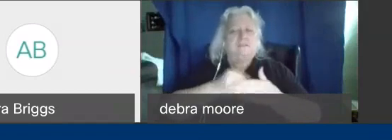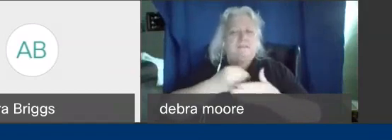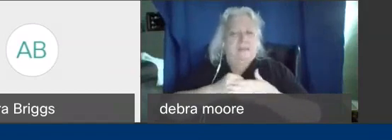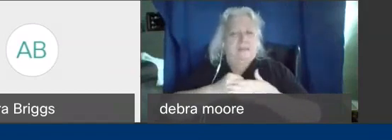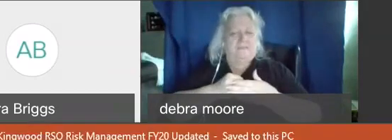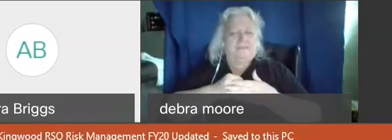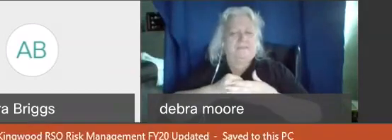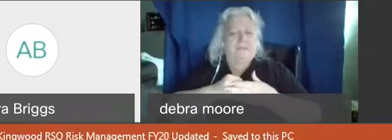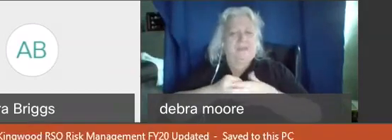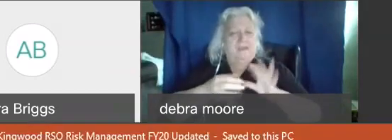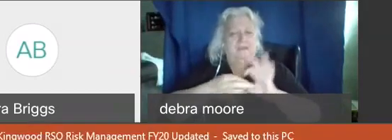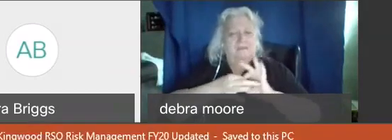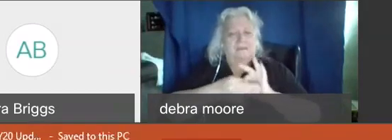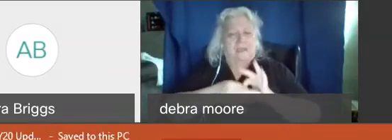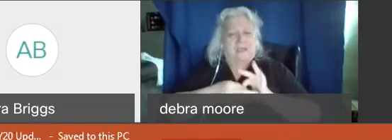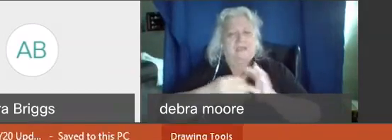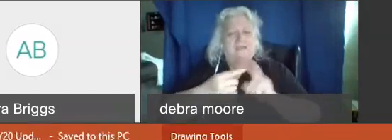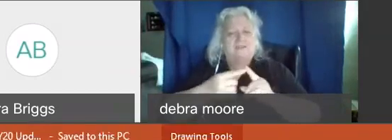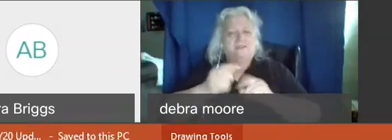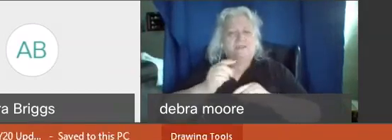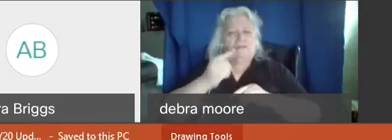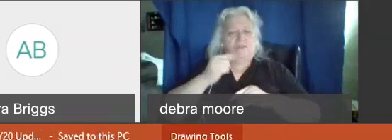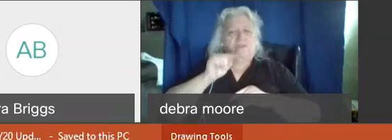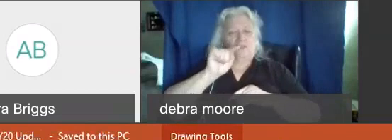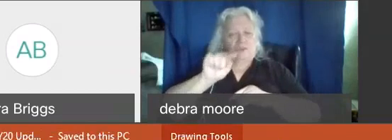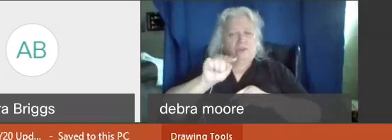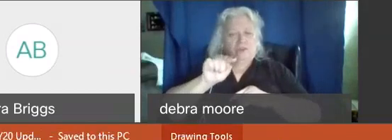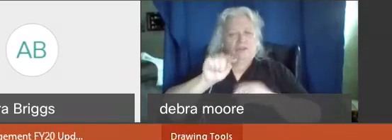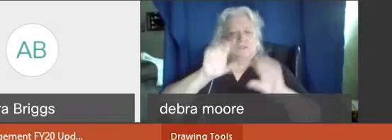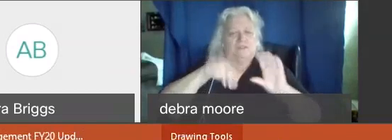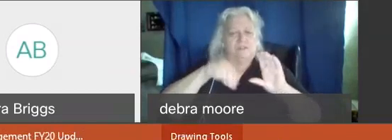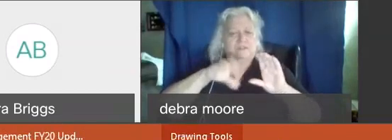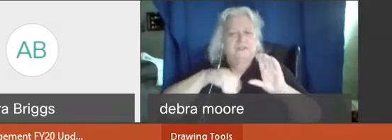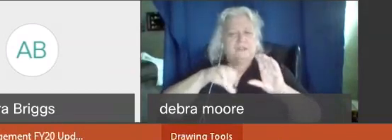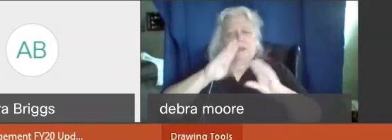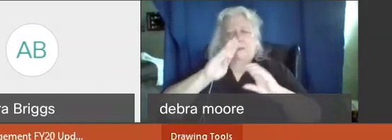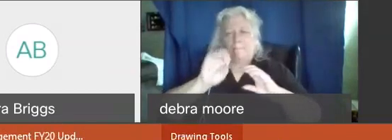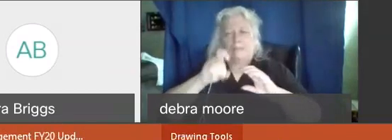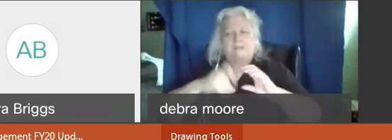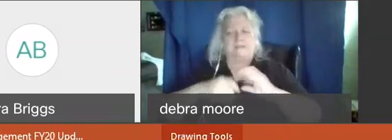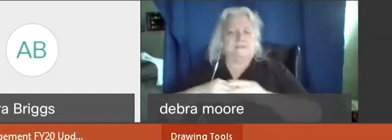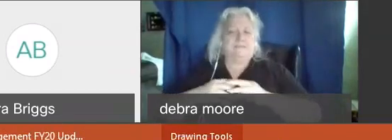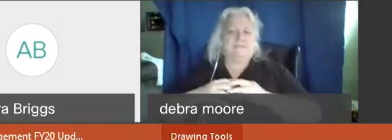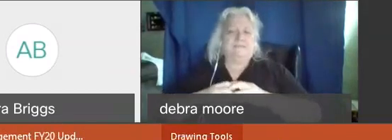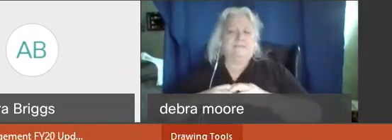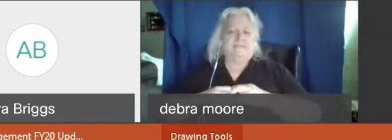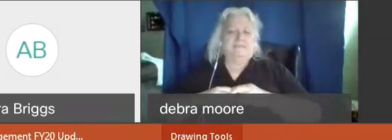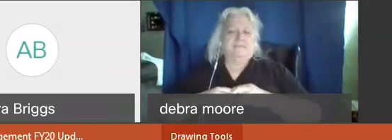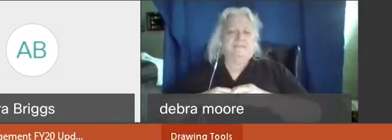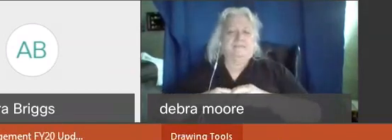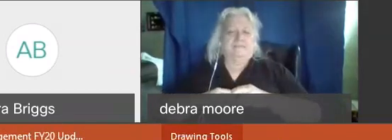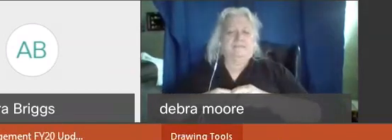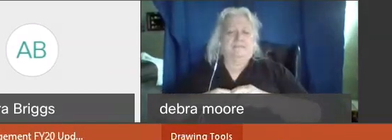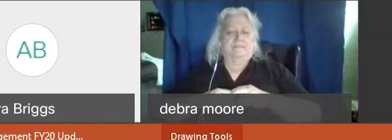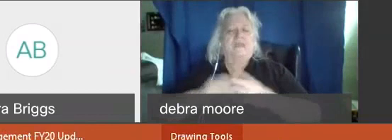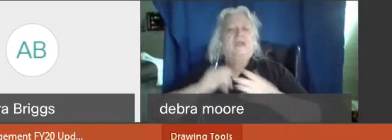add this link real quick for you guys to the chat box. Oop, I did not mean to move that. And that